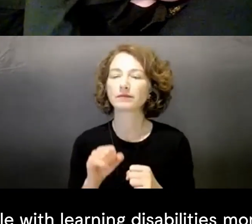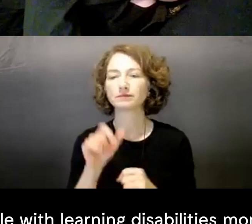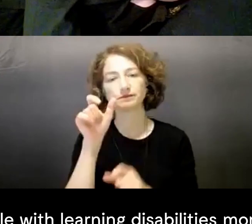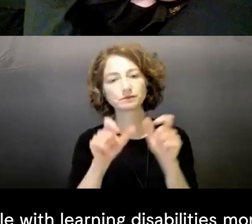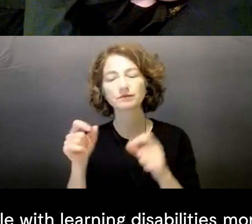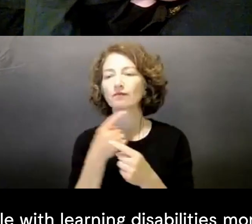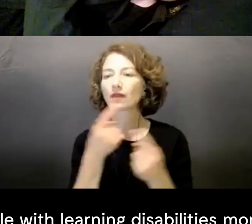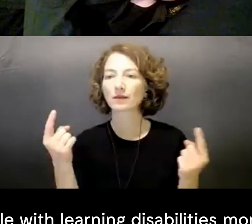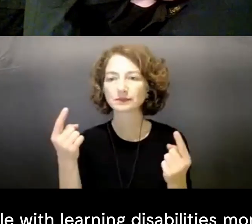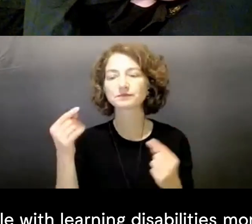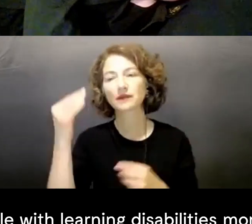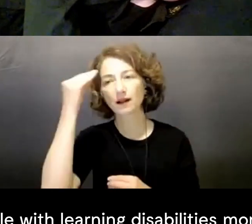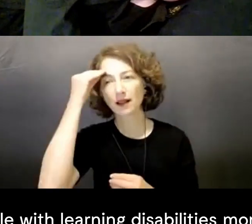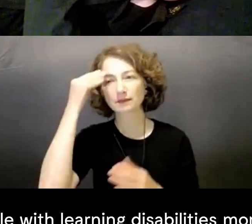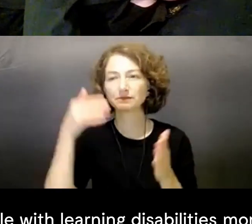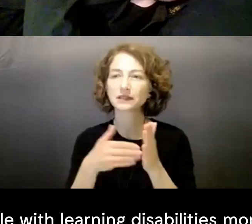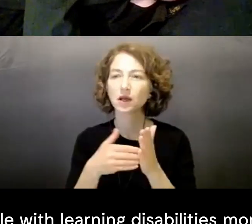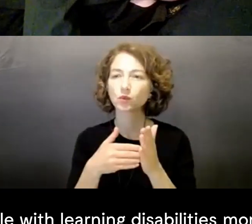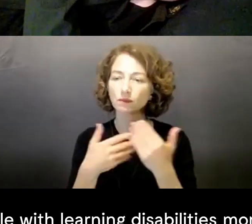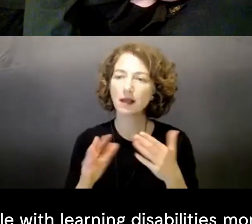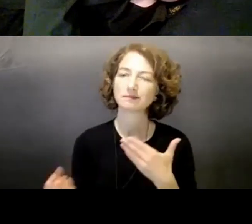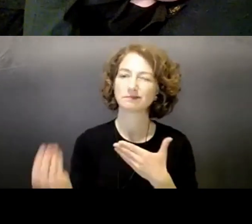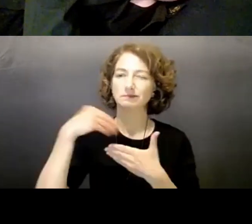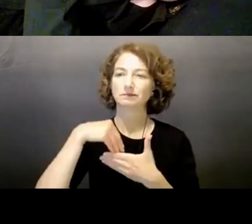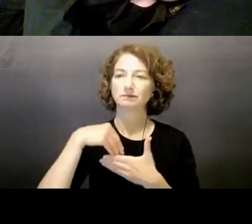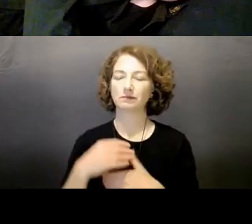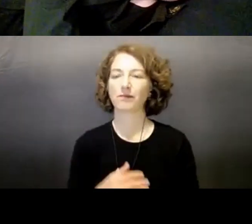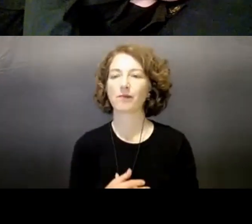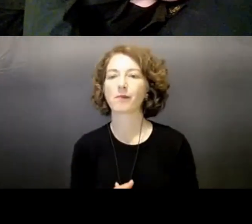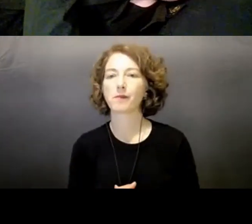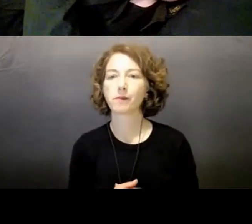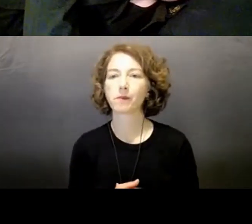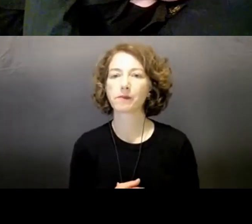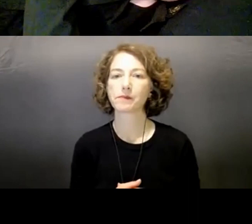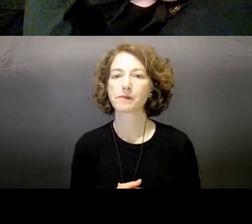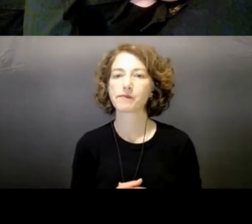disabilities more in such formats.